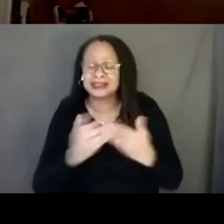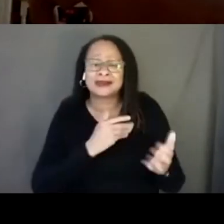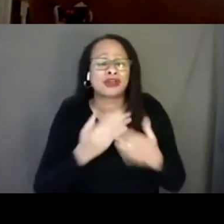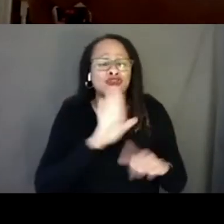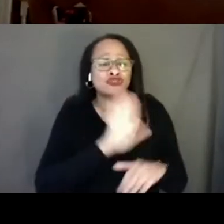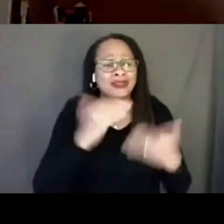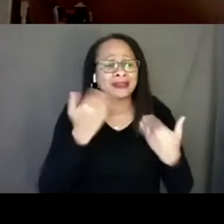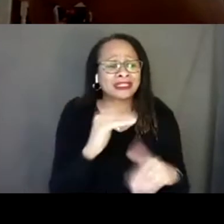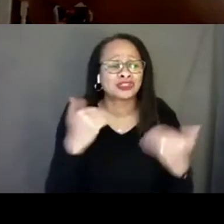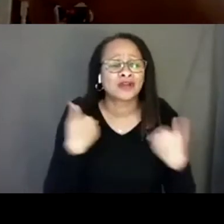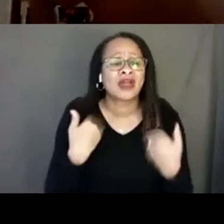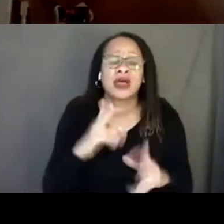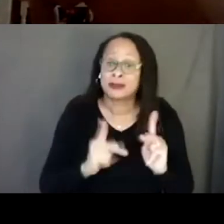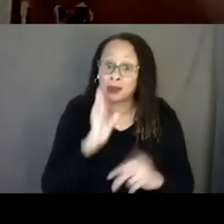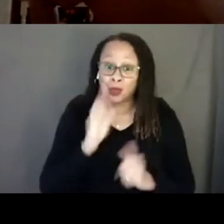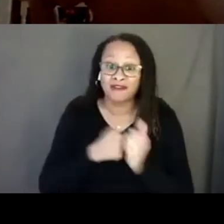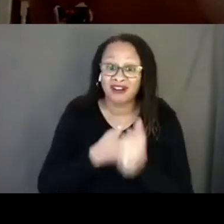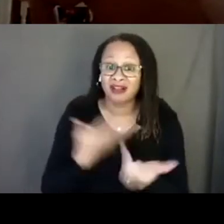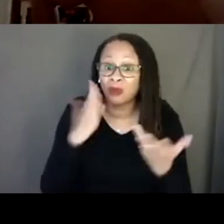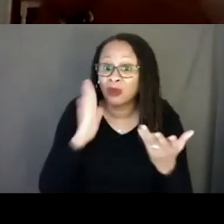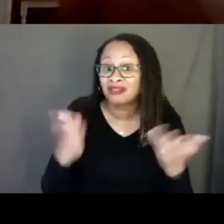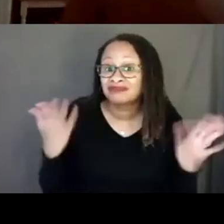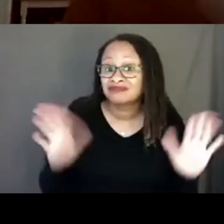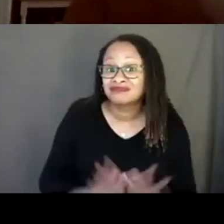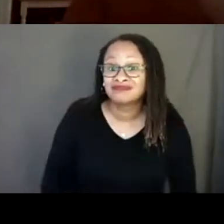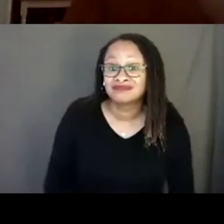may have, people will follow you, so.